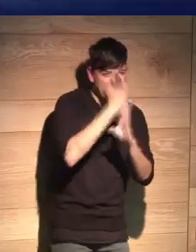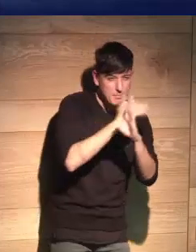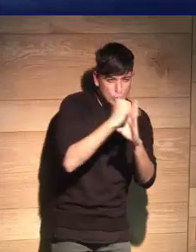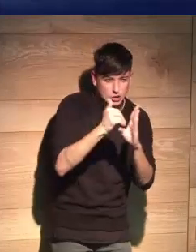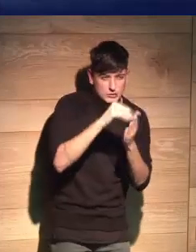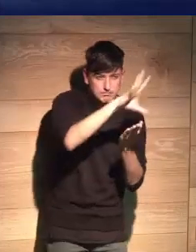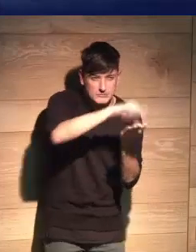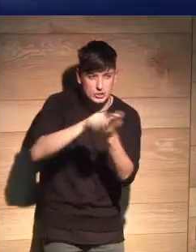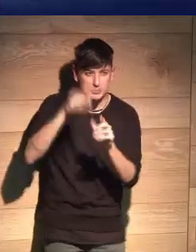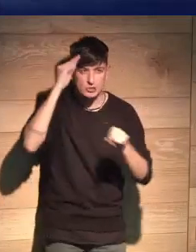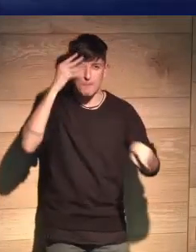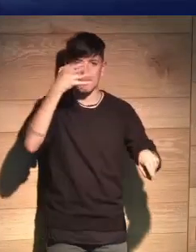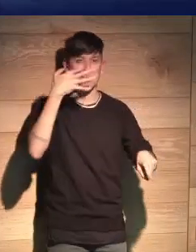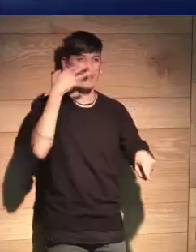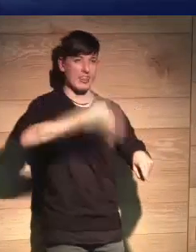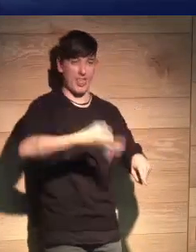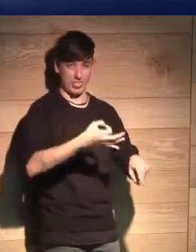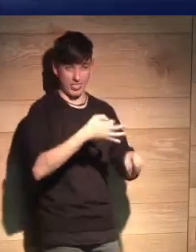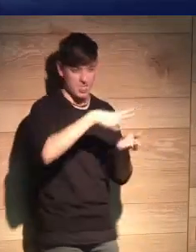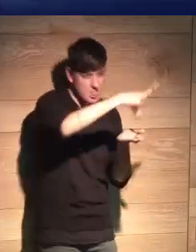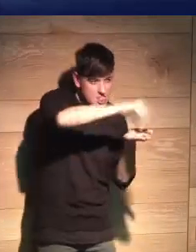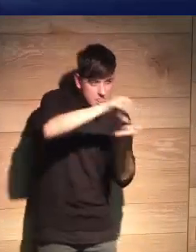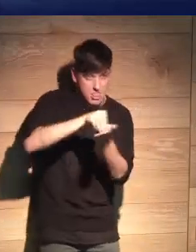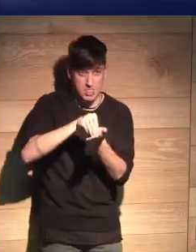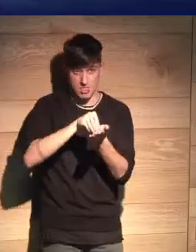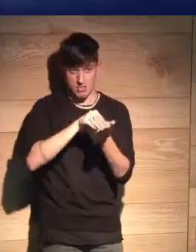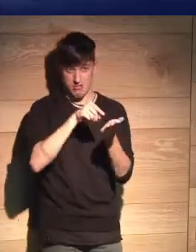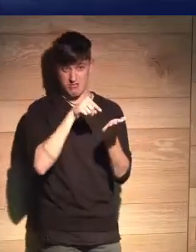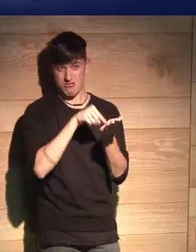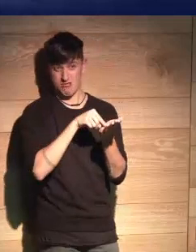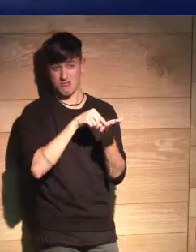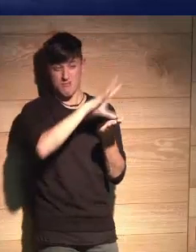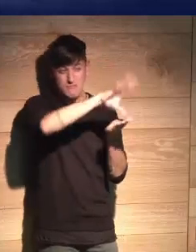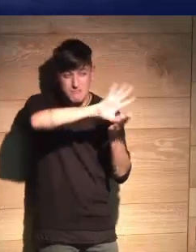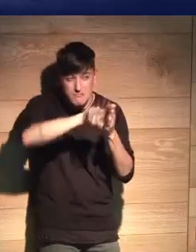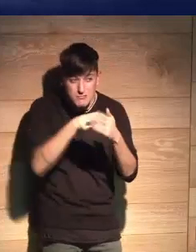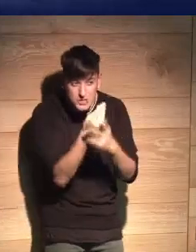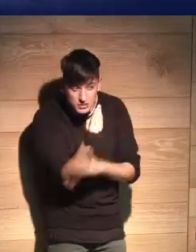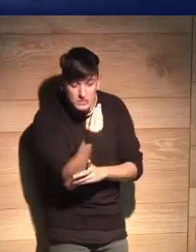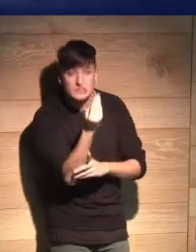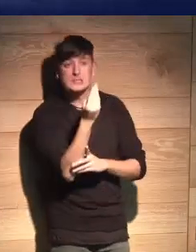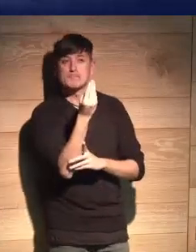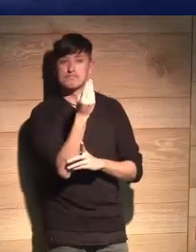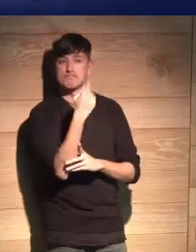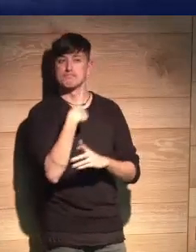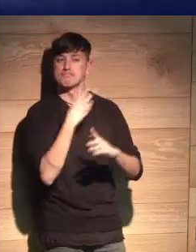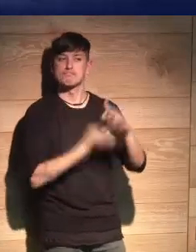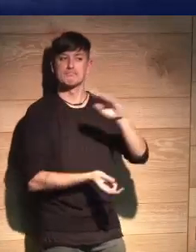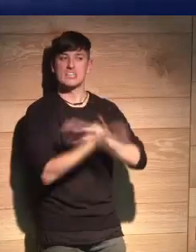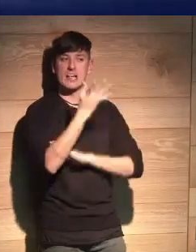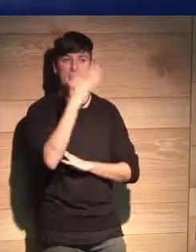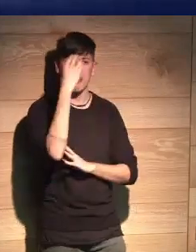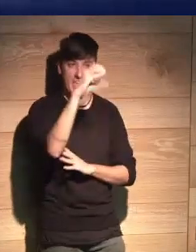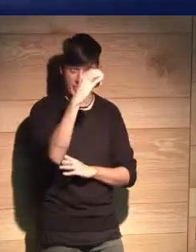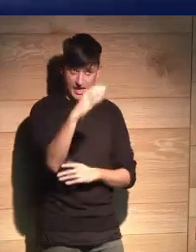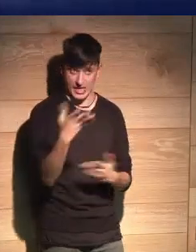parameters that we consider a truth, and around which we do build all those things that